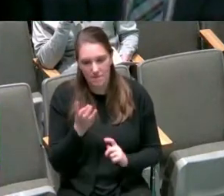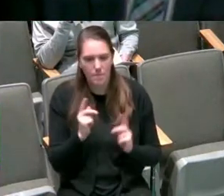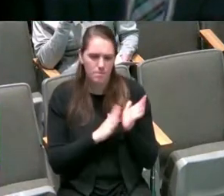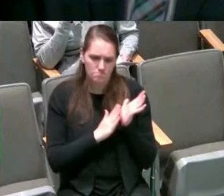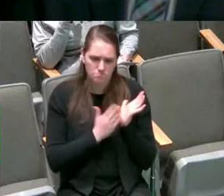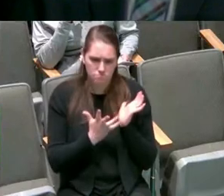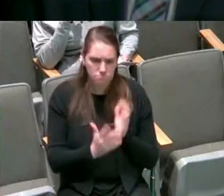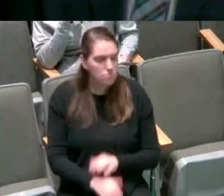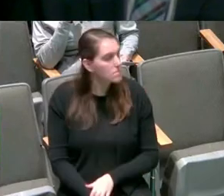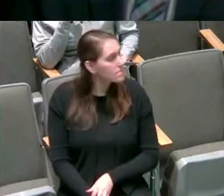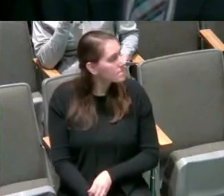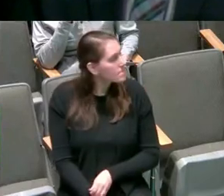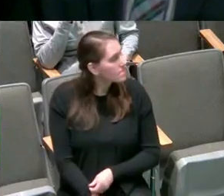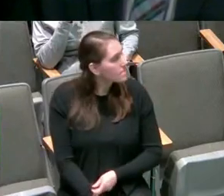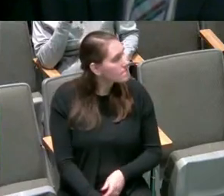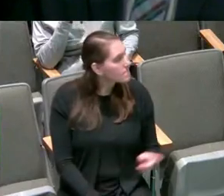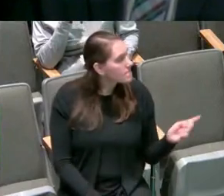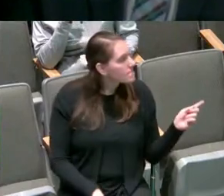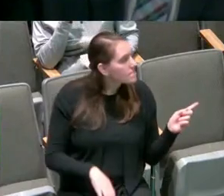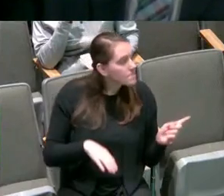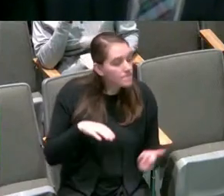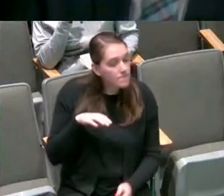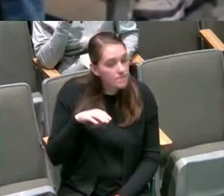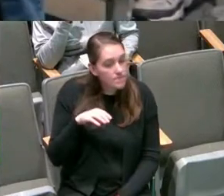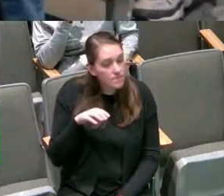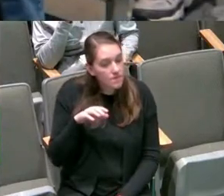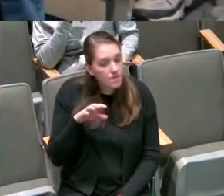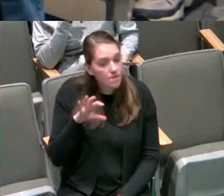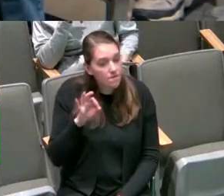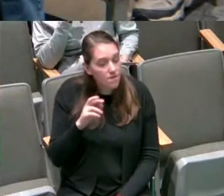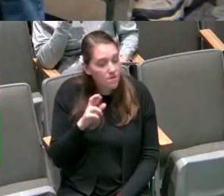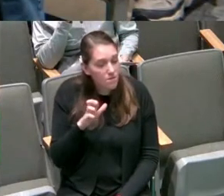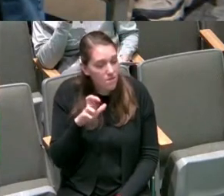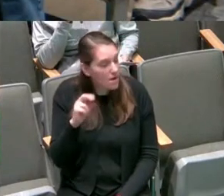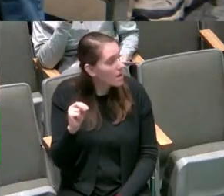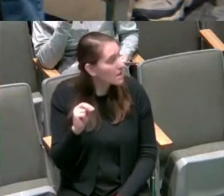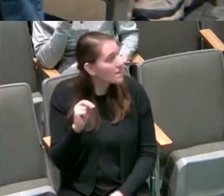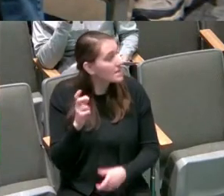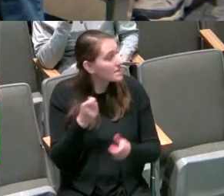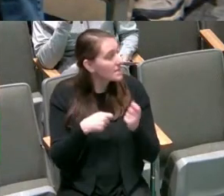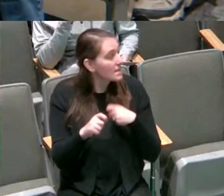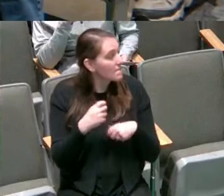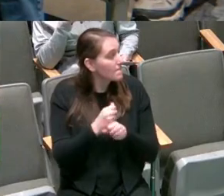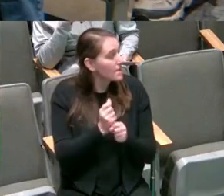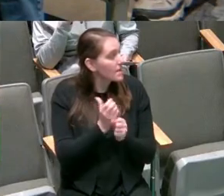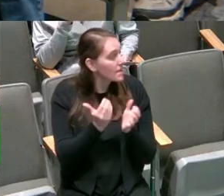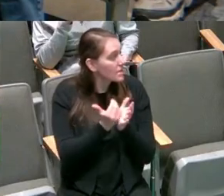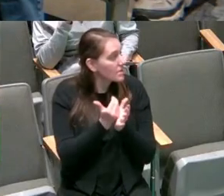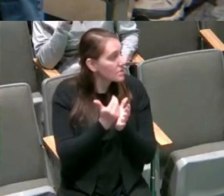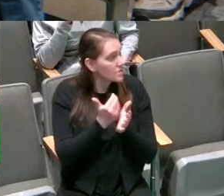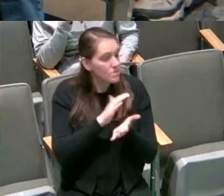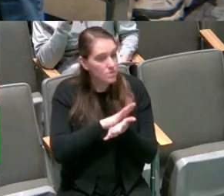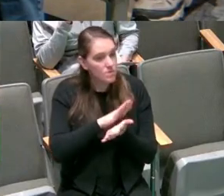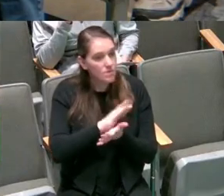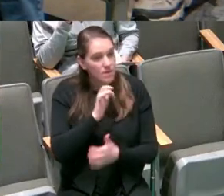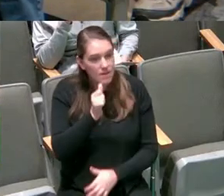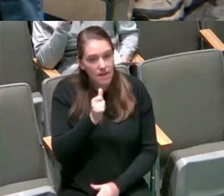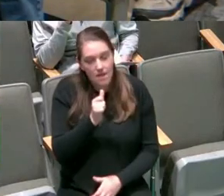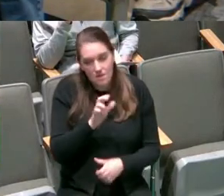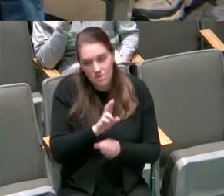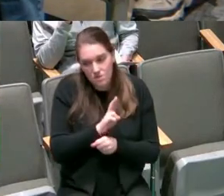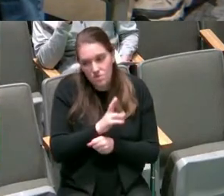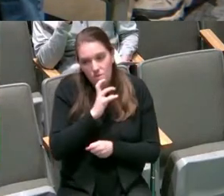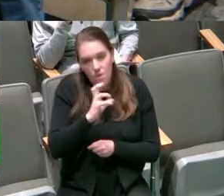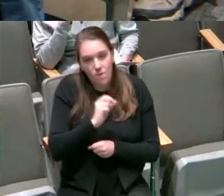um verwan Hussein 24 nazin Circle instead of making a new school why don't you guys use the Old Center School